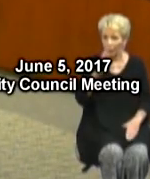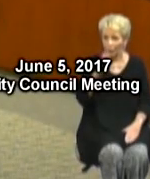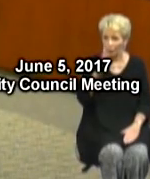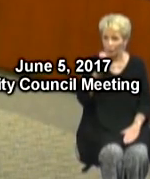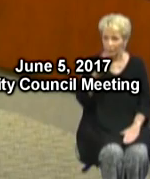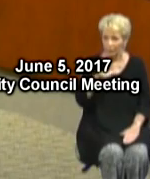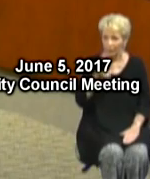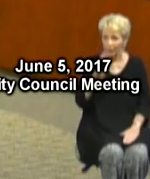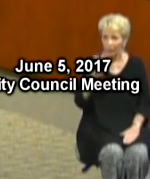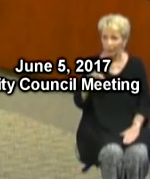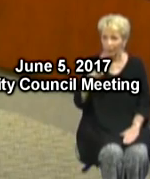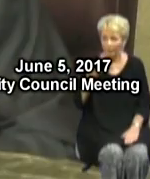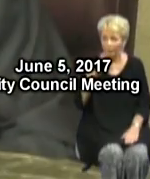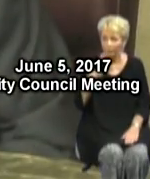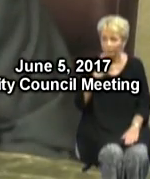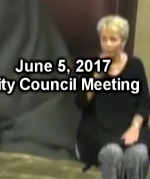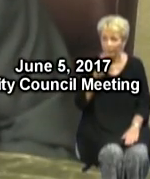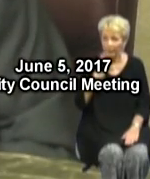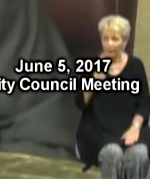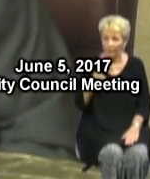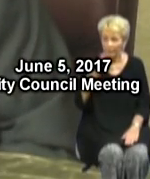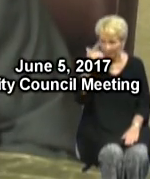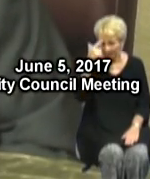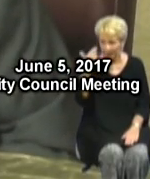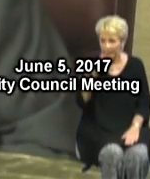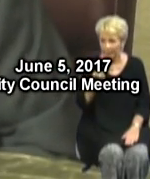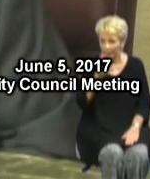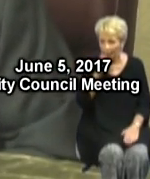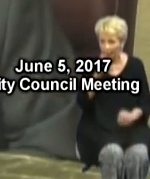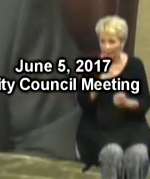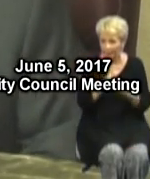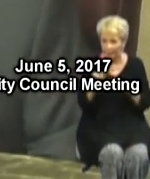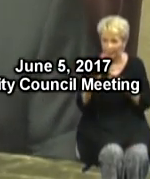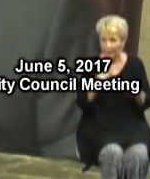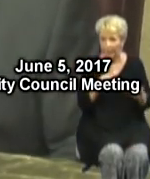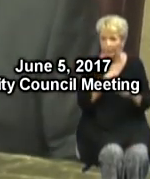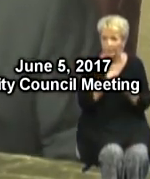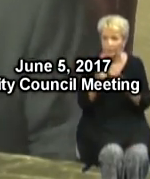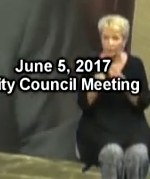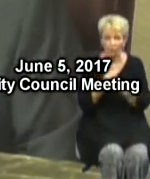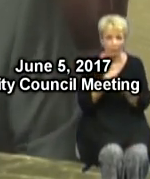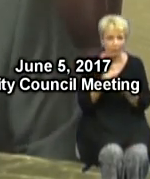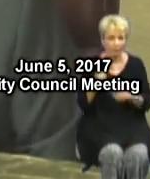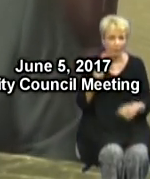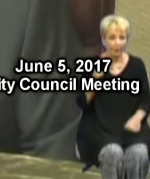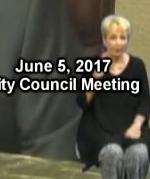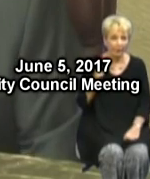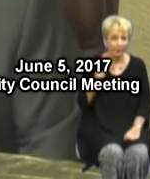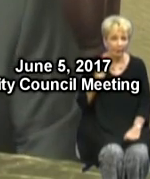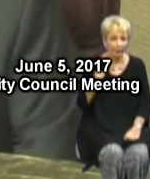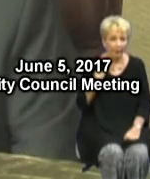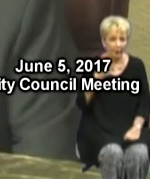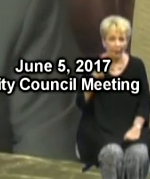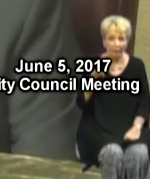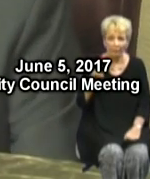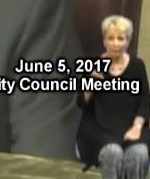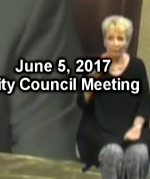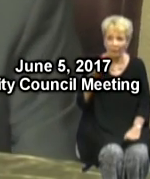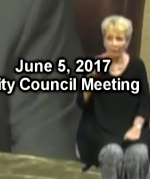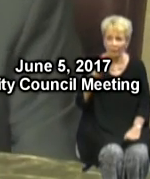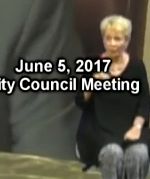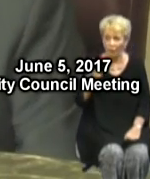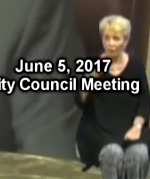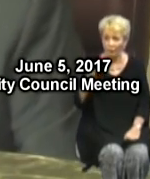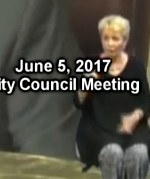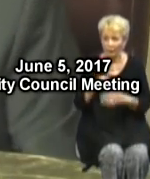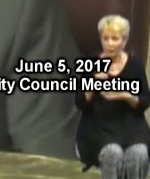you please take that? Sure. A somewhat similar but not exactly the same situation. Vine Arden, of course, on the other